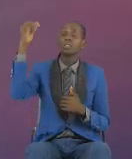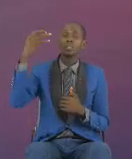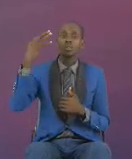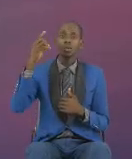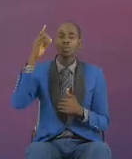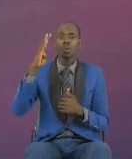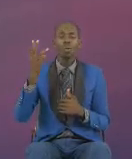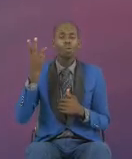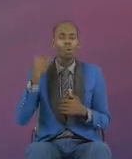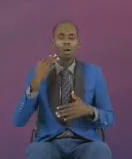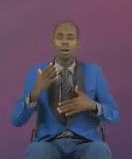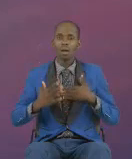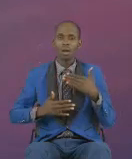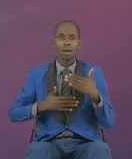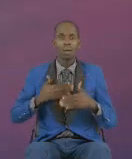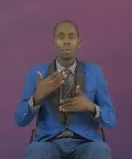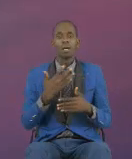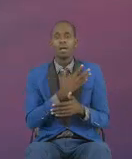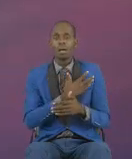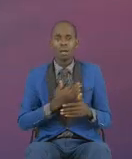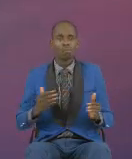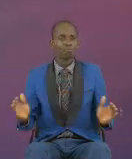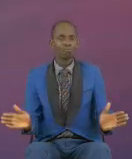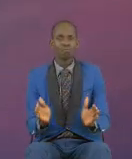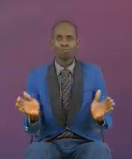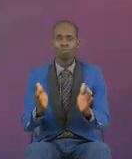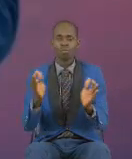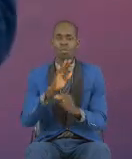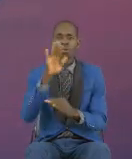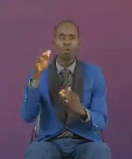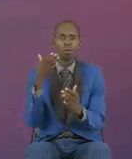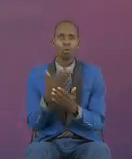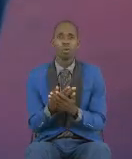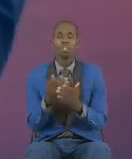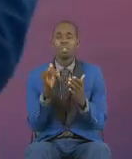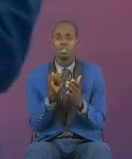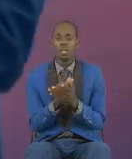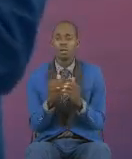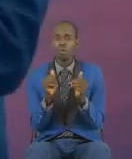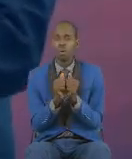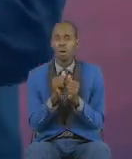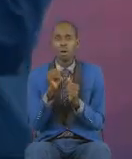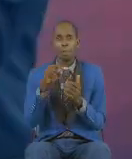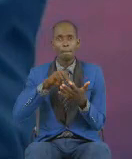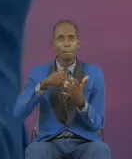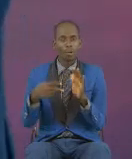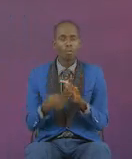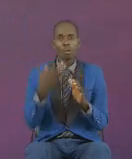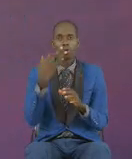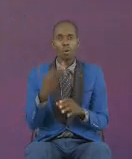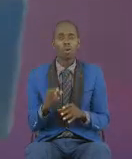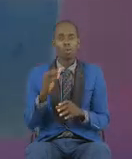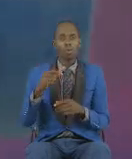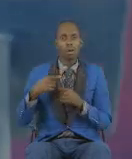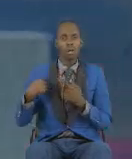glad and exhorted them all that with purpose of heart they will